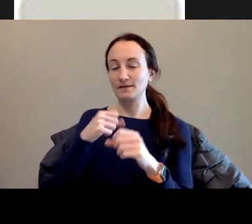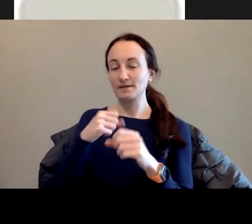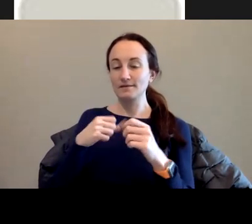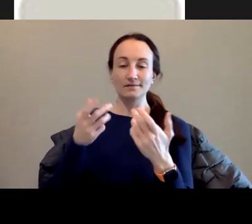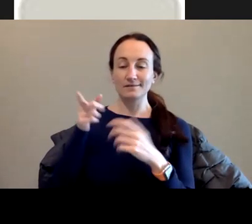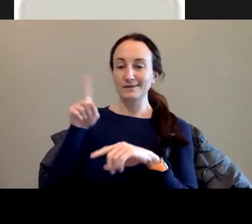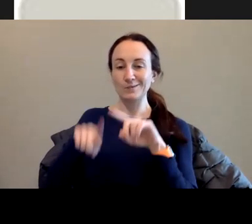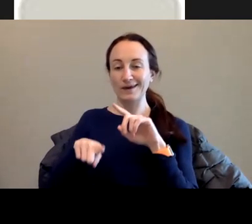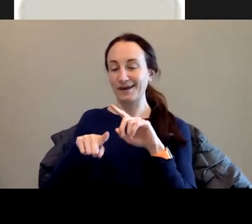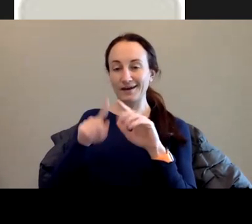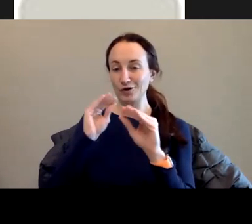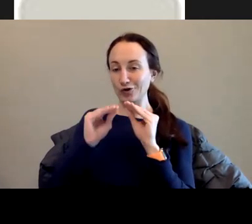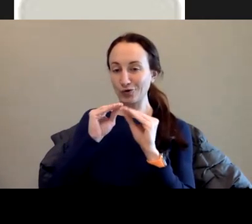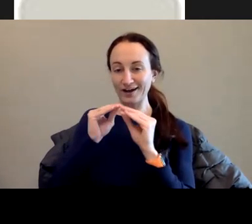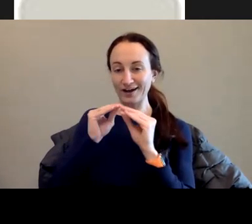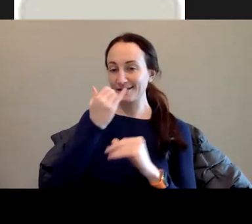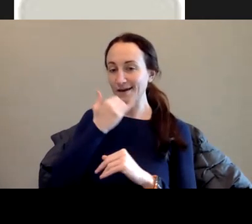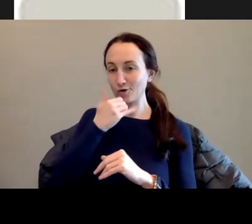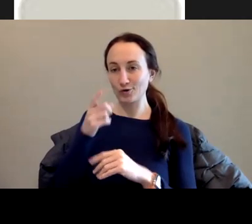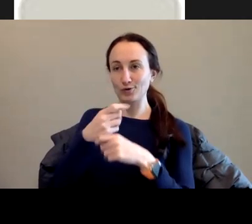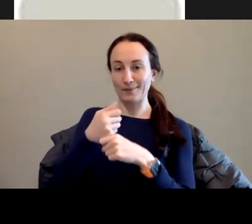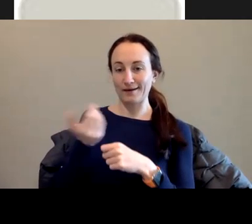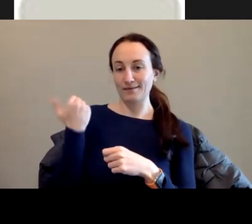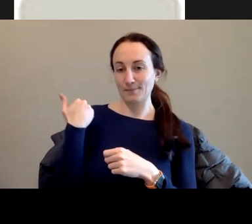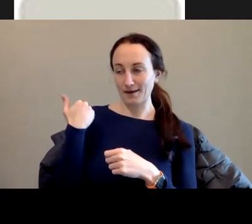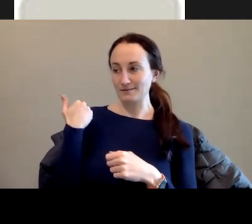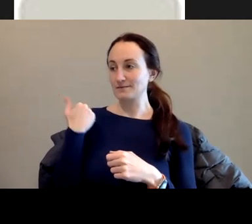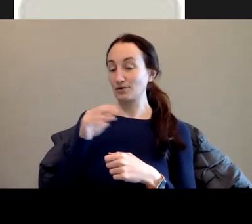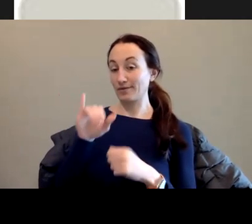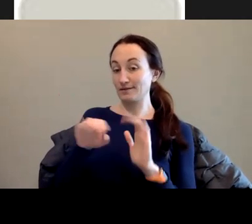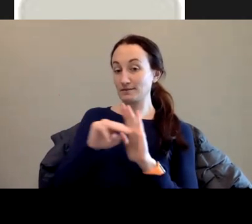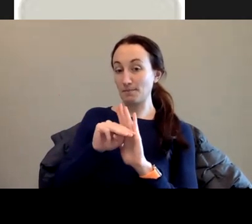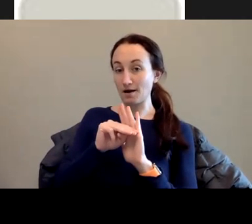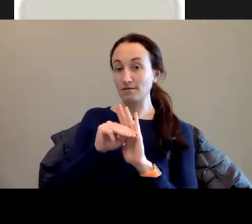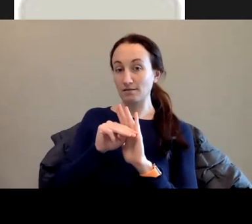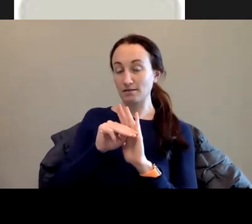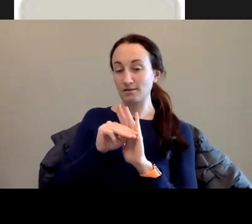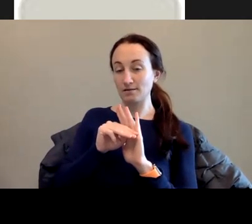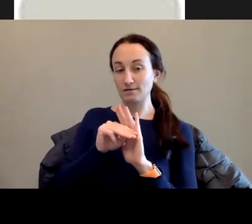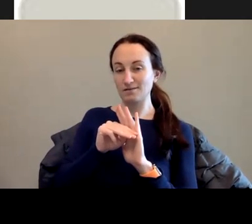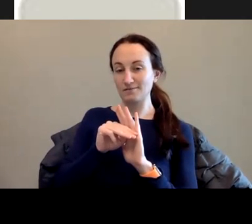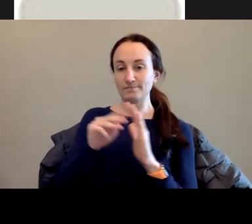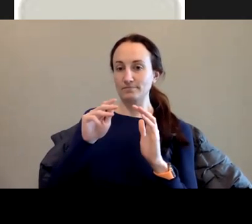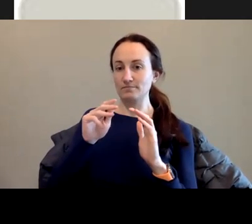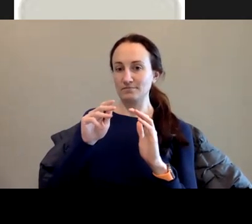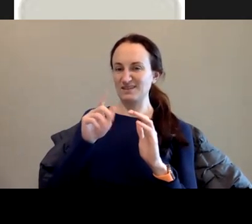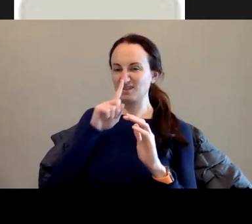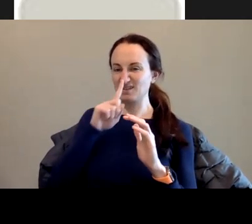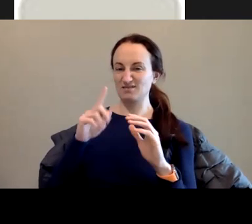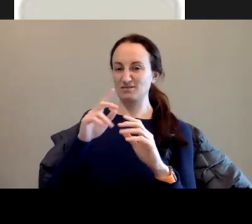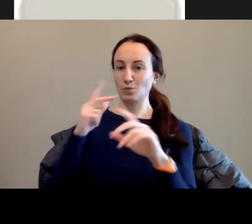you cannot correct the error that you made in the past. So this model kind of performs much worse